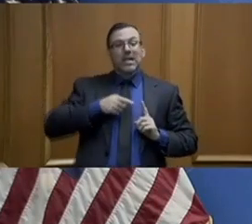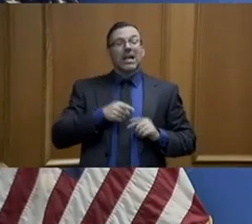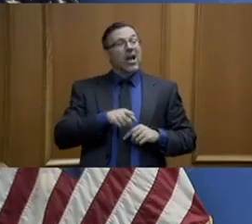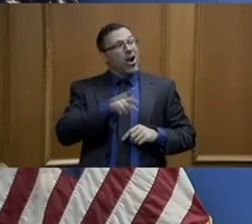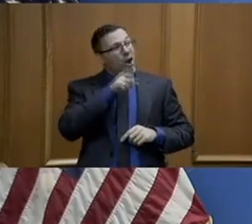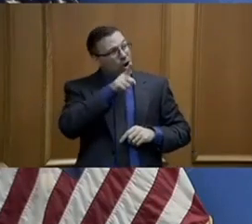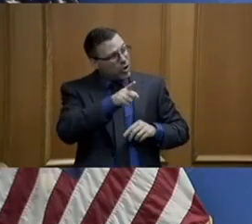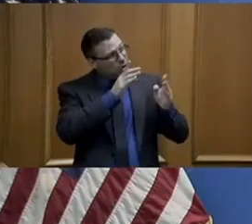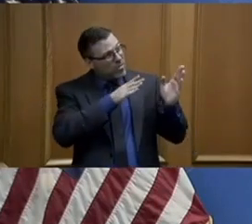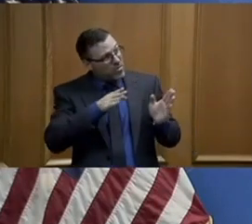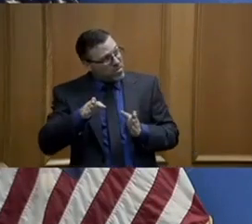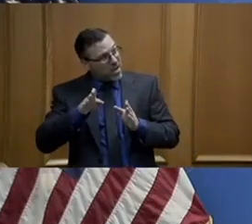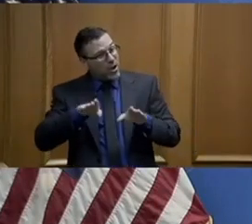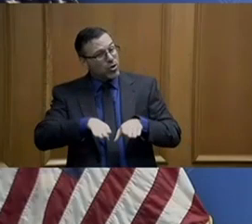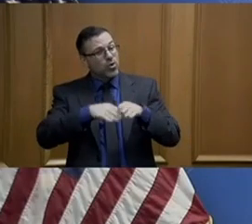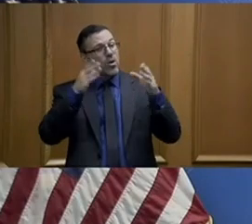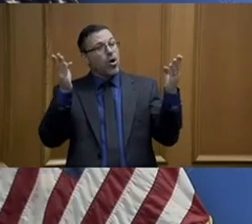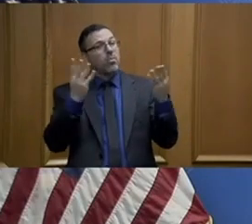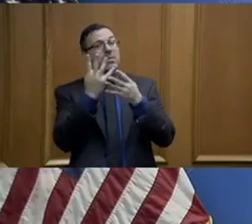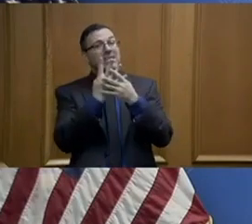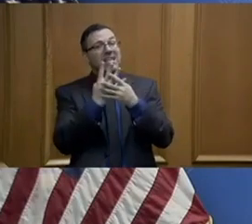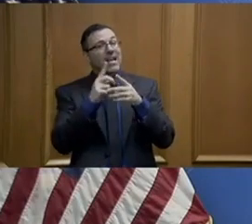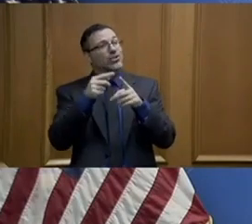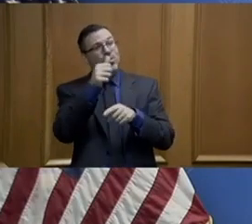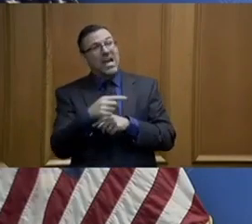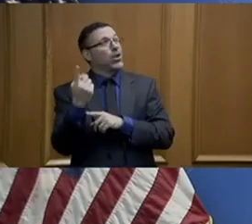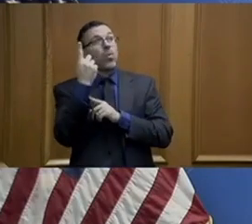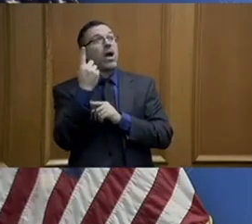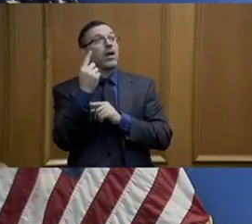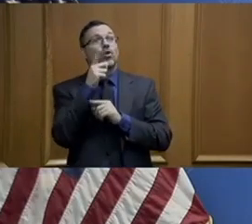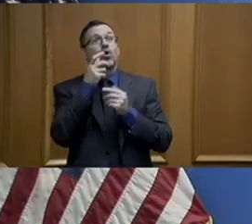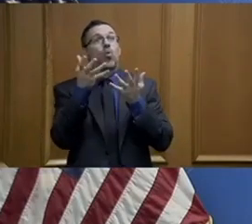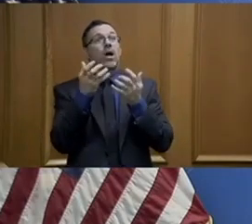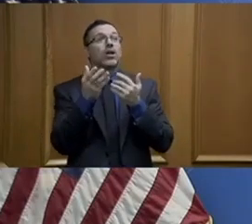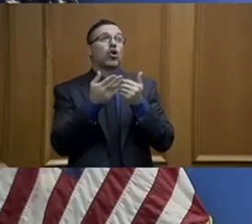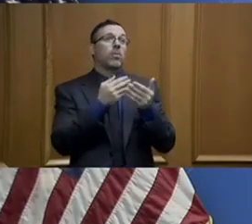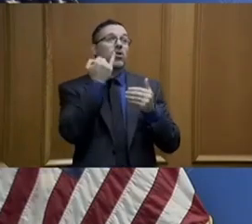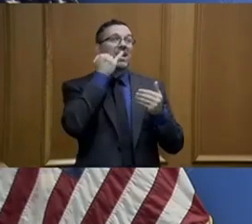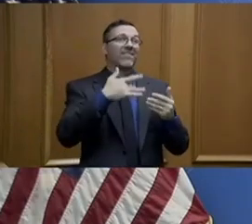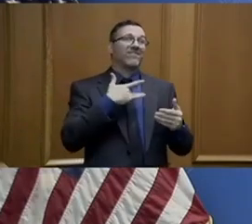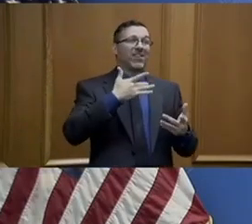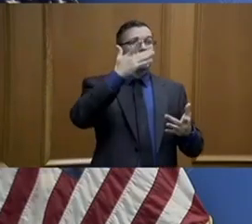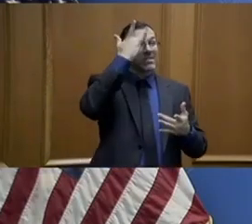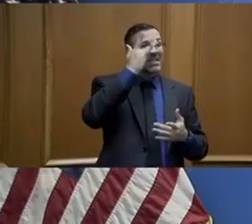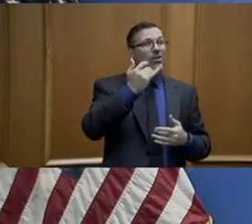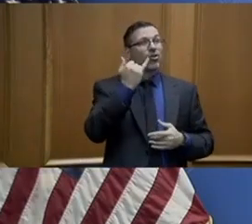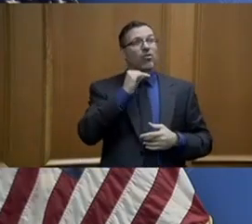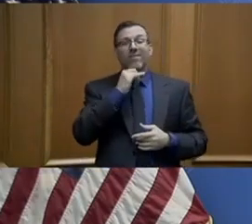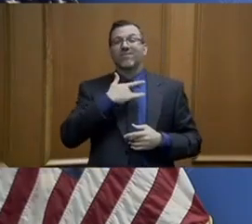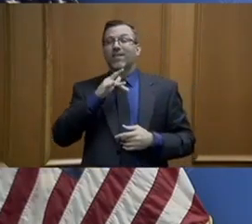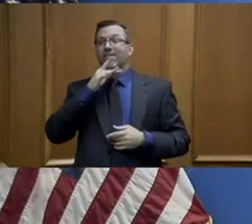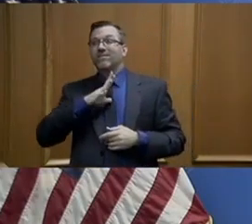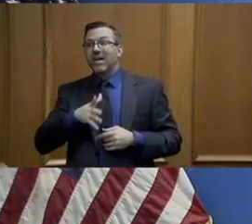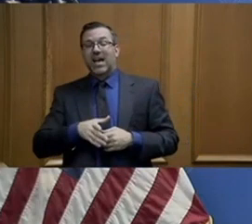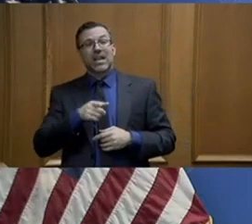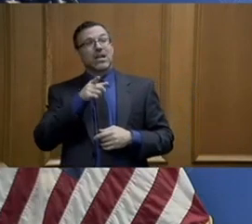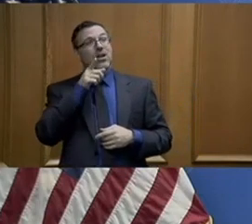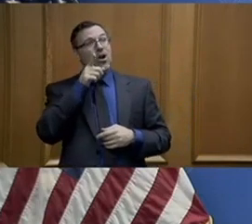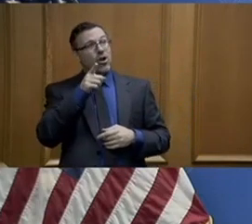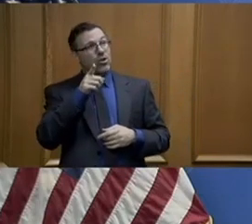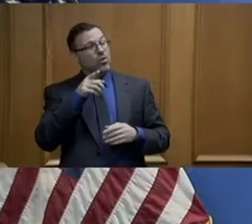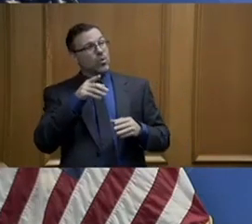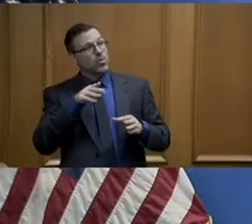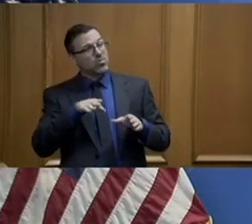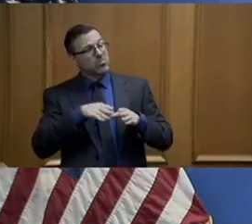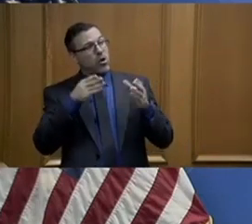testing to anyone who wants a test, symptomatic or not? And did you talk about your decision with Dr. John Graves